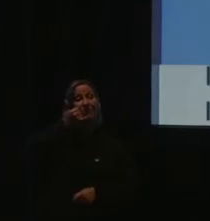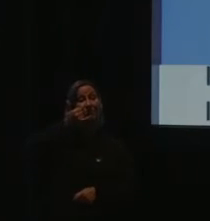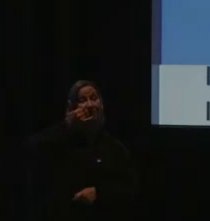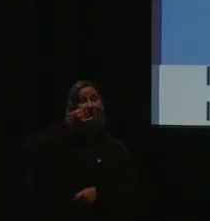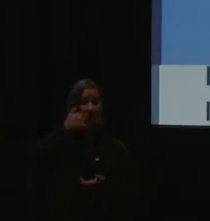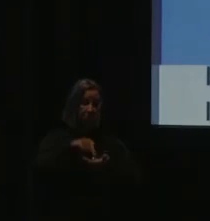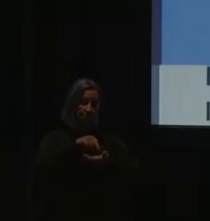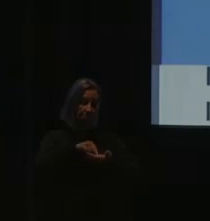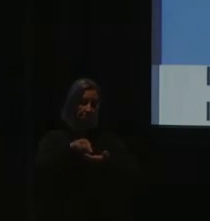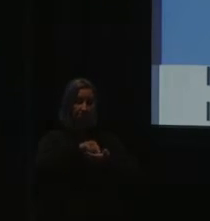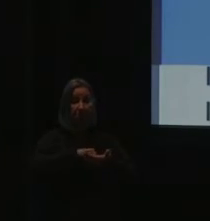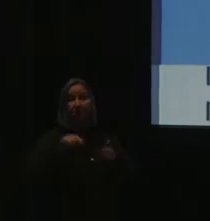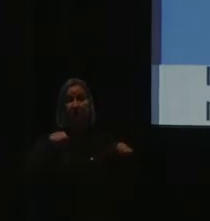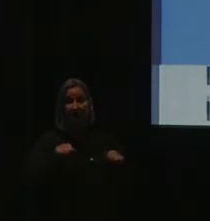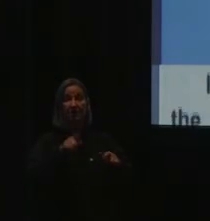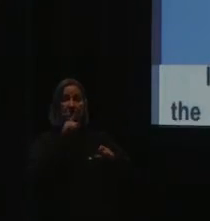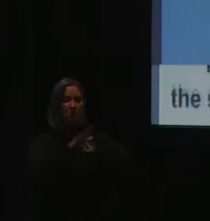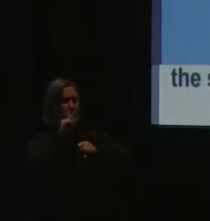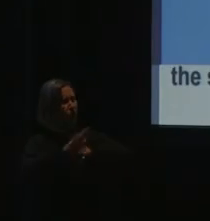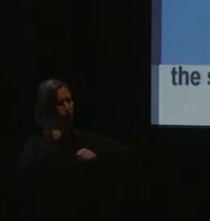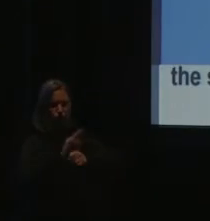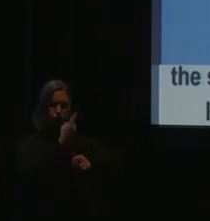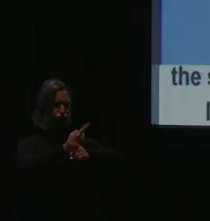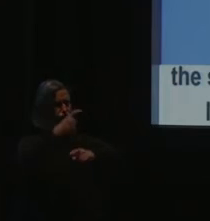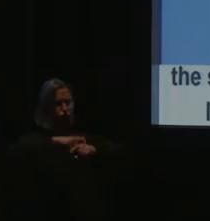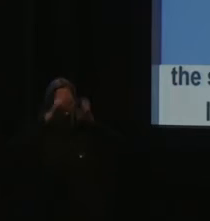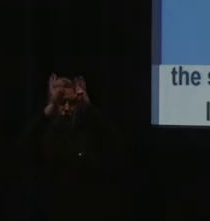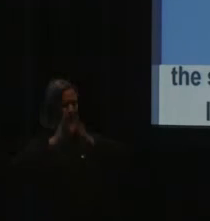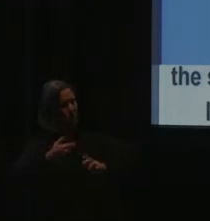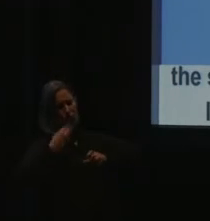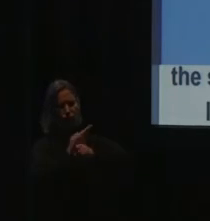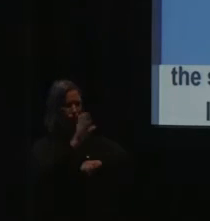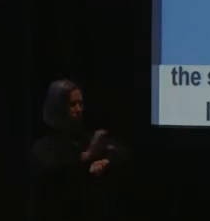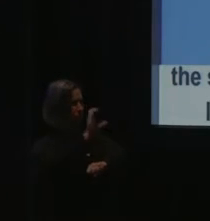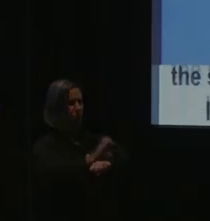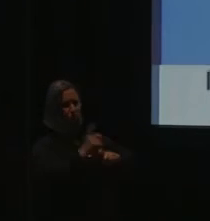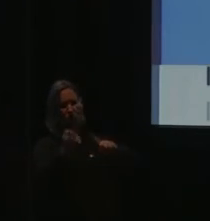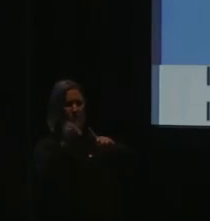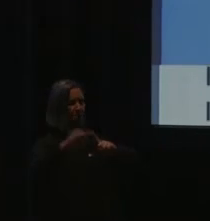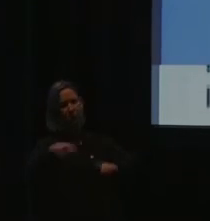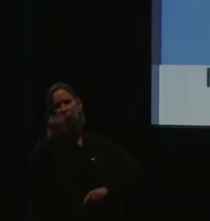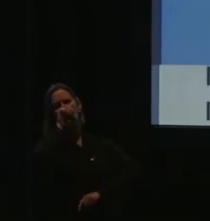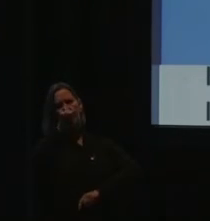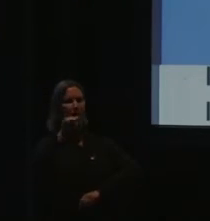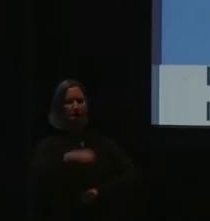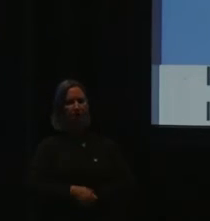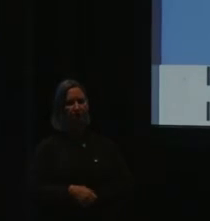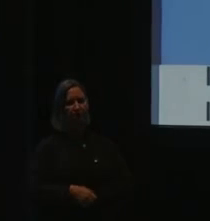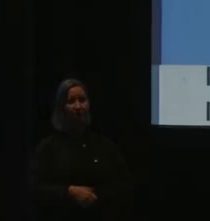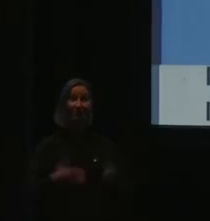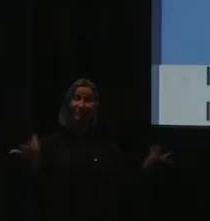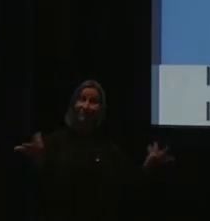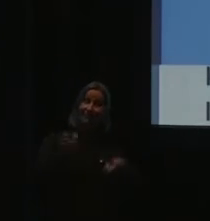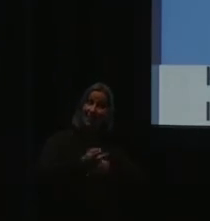lot of things that you see here on the screen. It uses real-time weather data. It's a computer. It's automated. You're going to love it. Well, be careful,